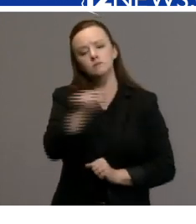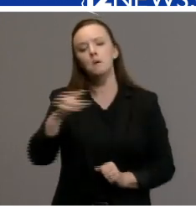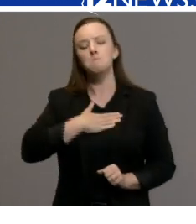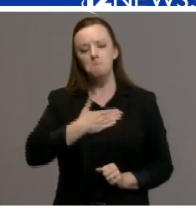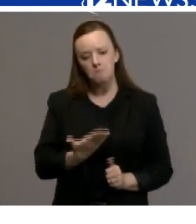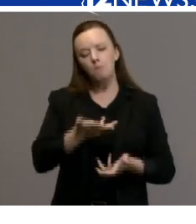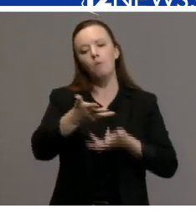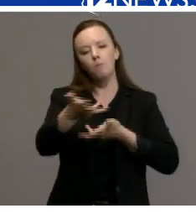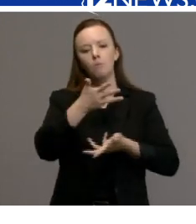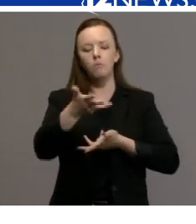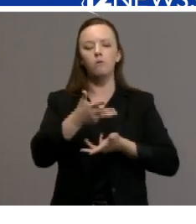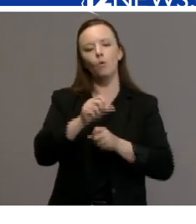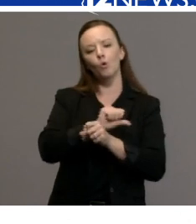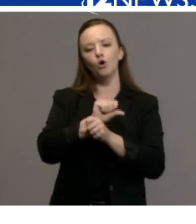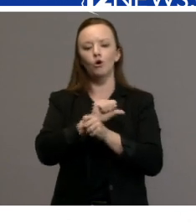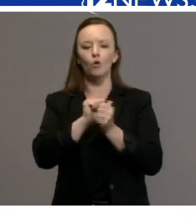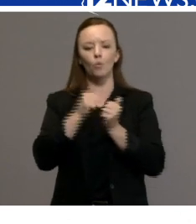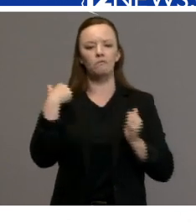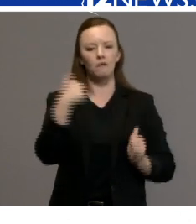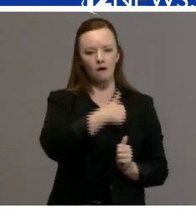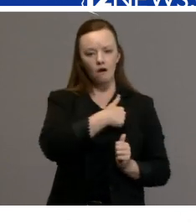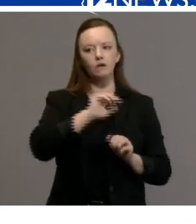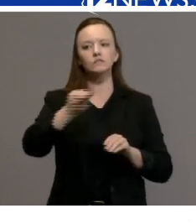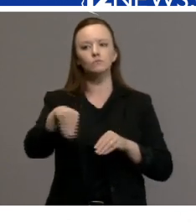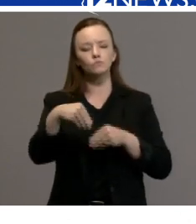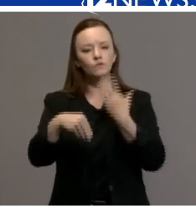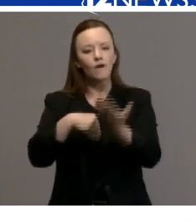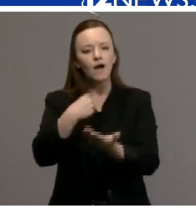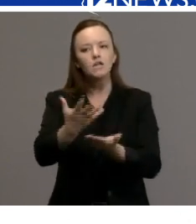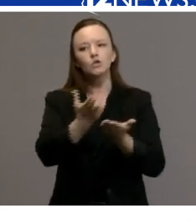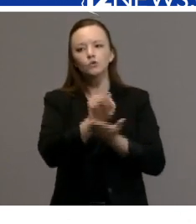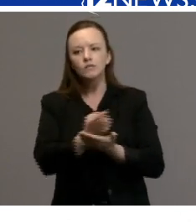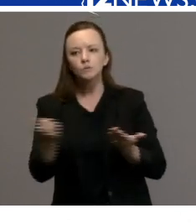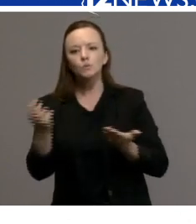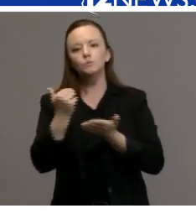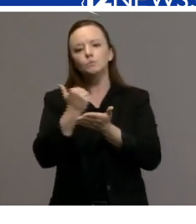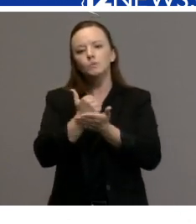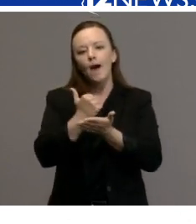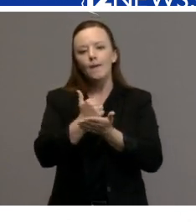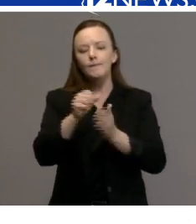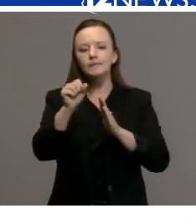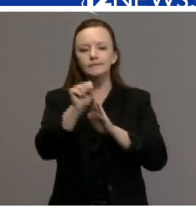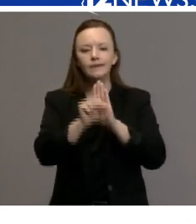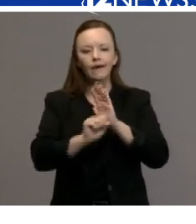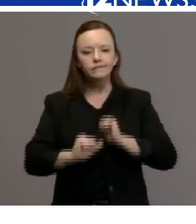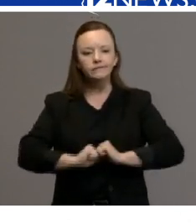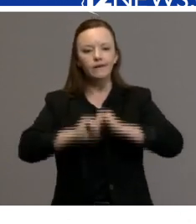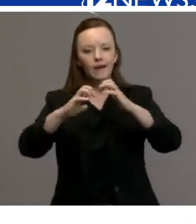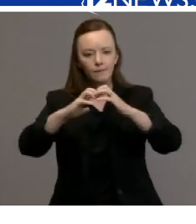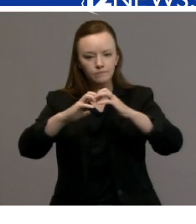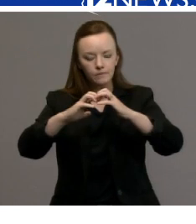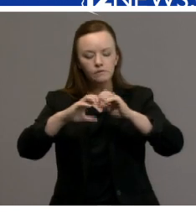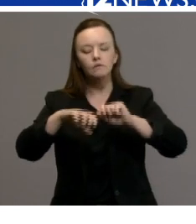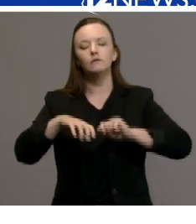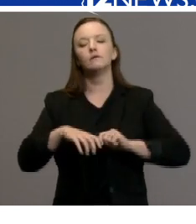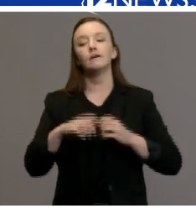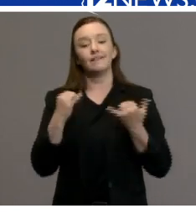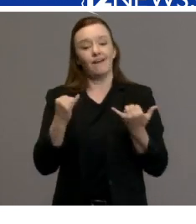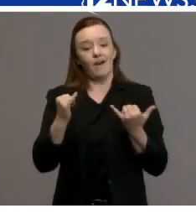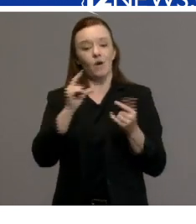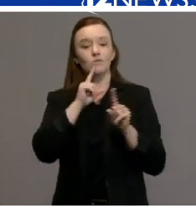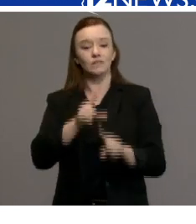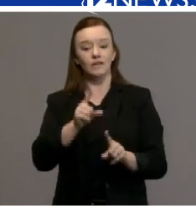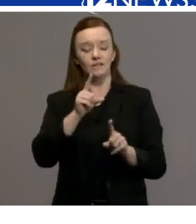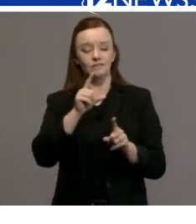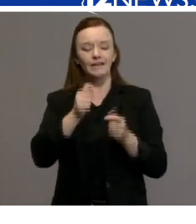have provided resources to help assist the state stand this up. What it does do is it does require more frequent reporting of those